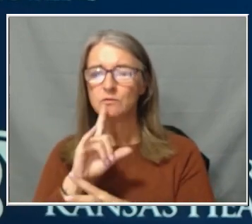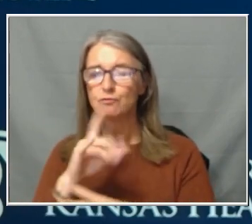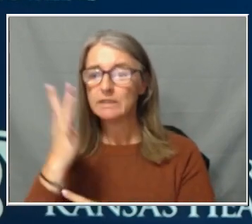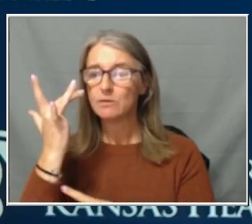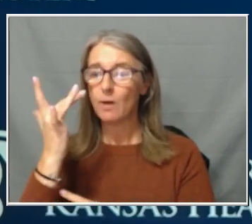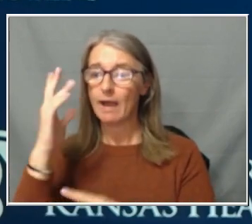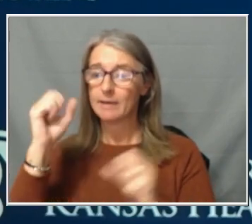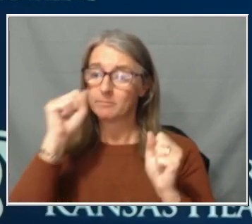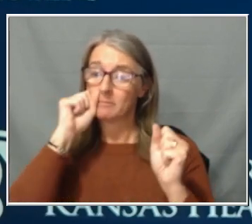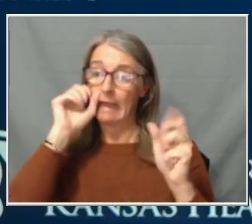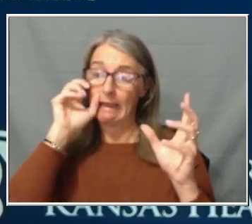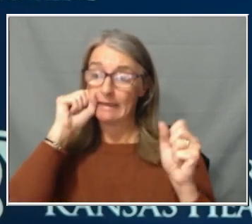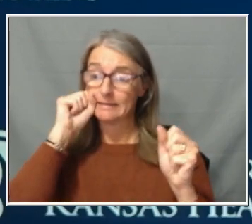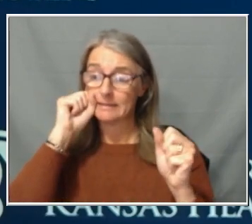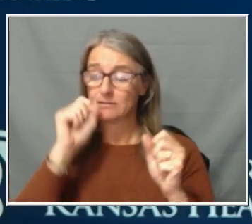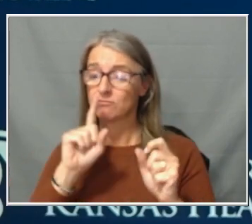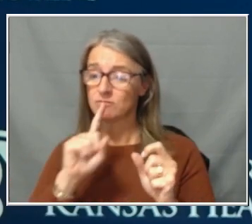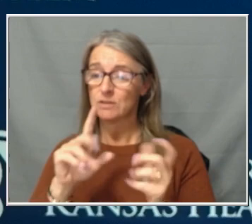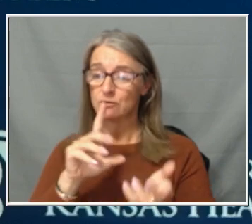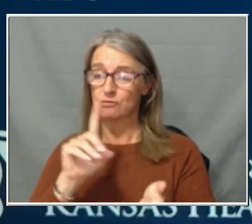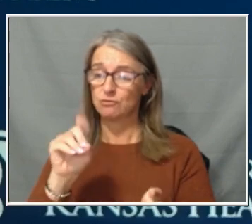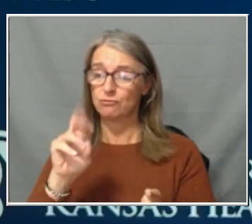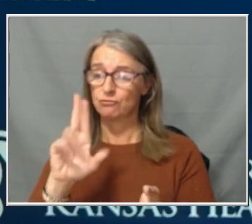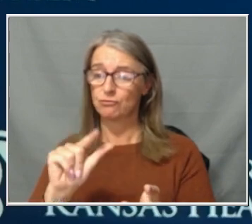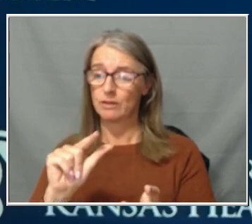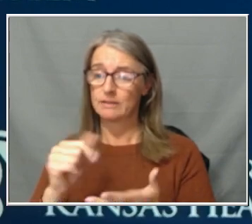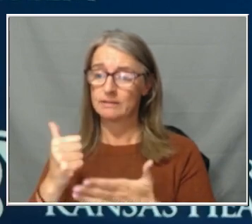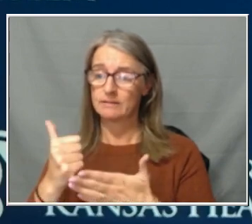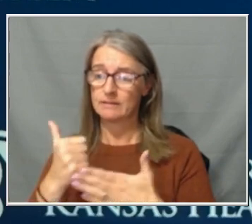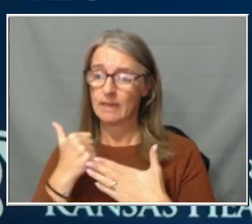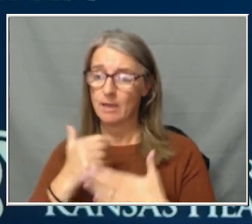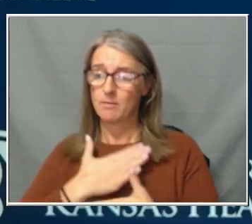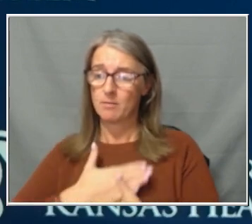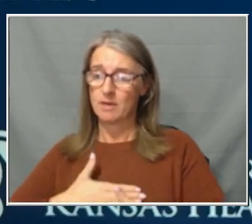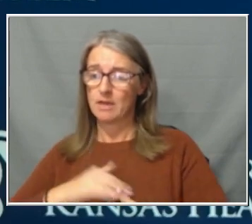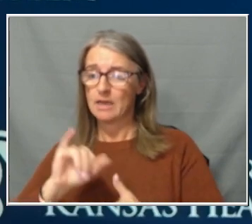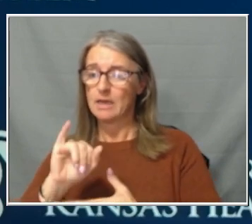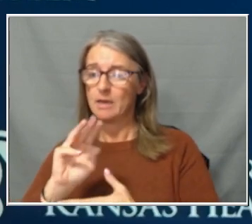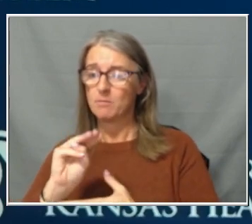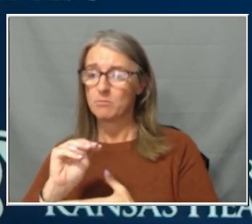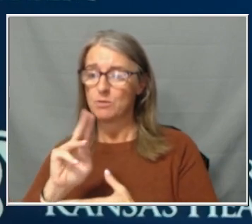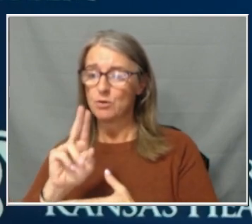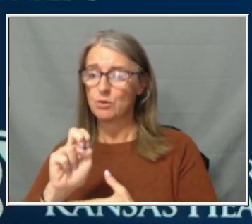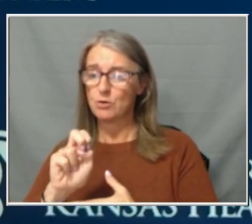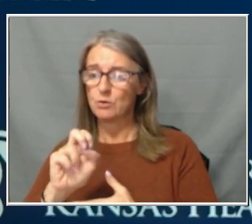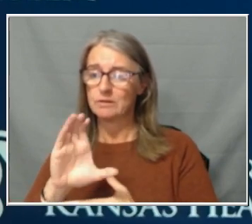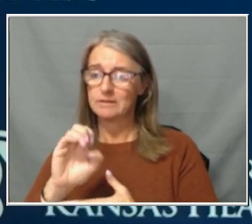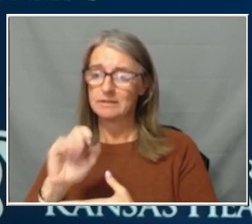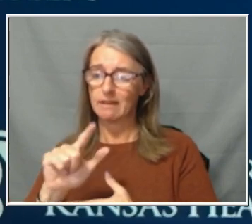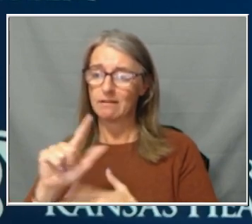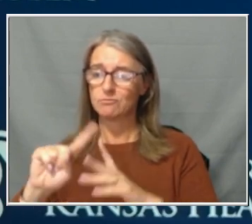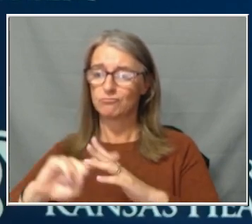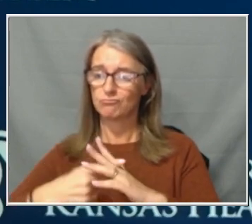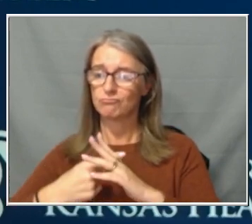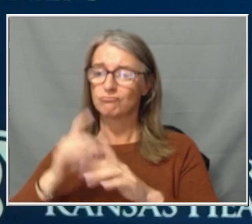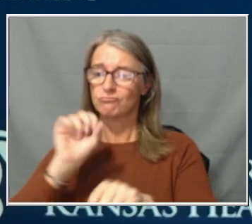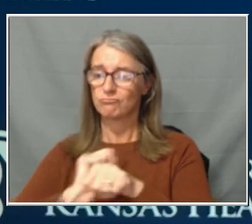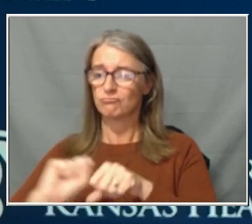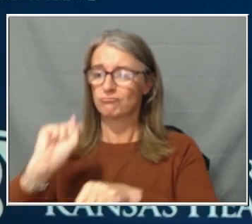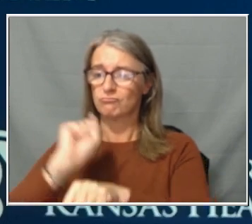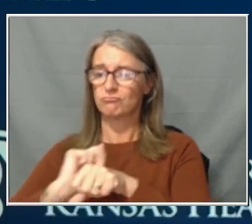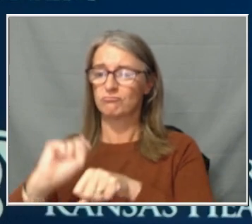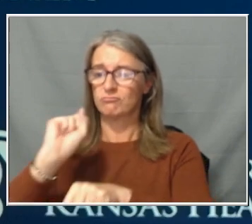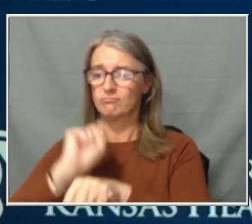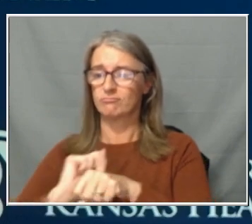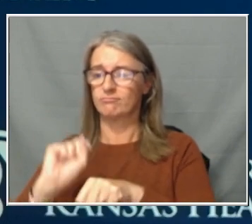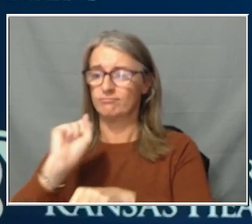is these are drugs that harness the body's own immune cells, activates them, and it's those activated immune cells that